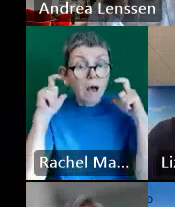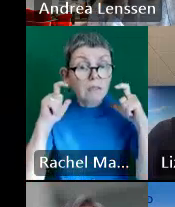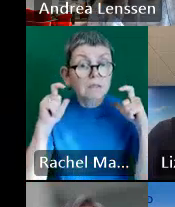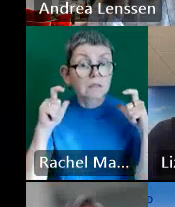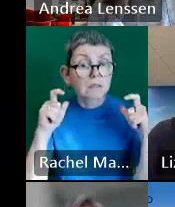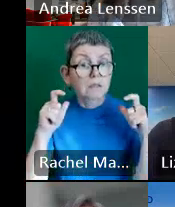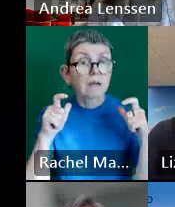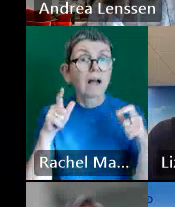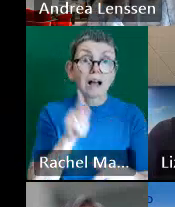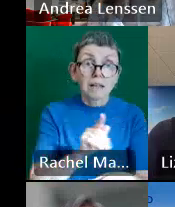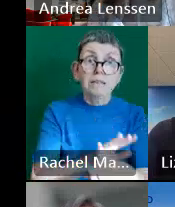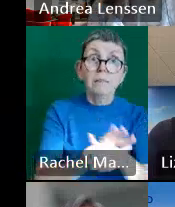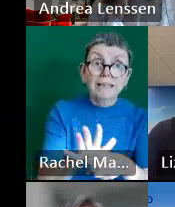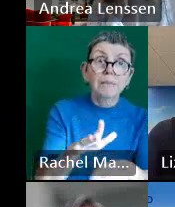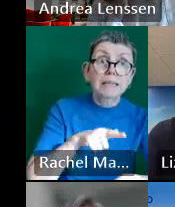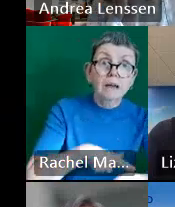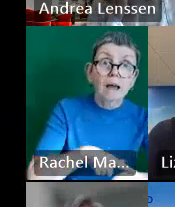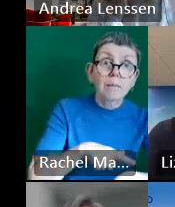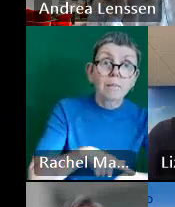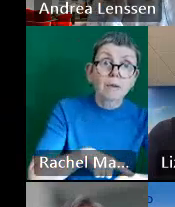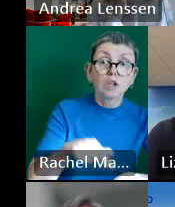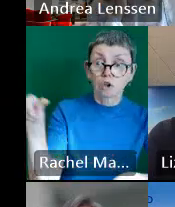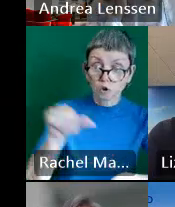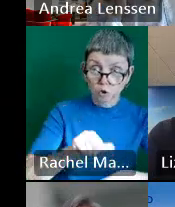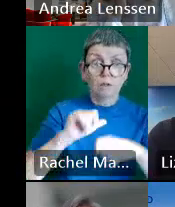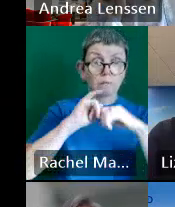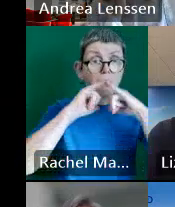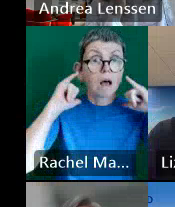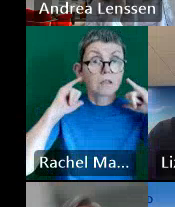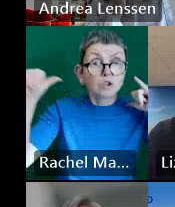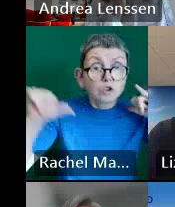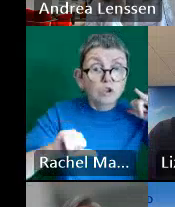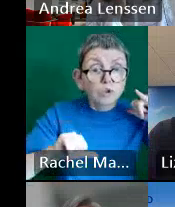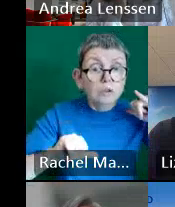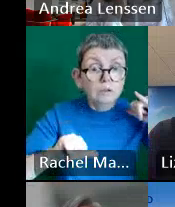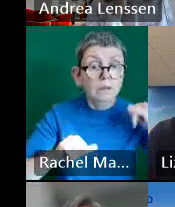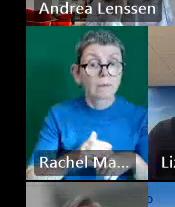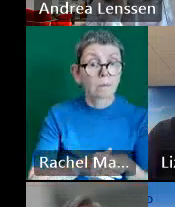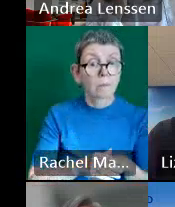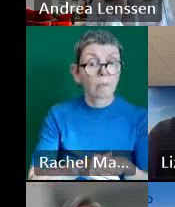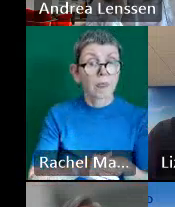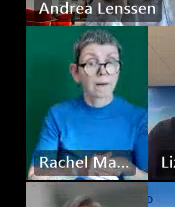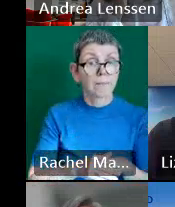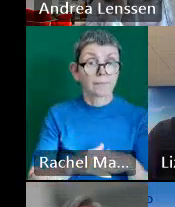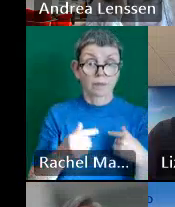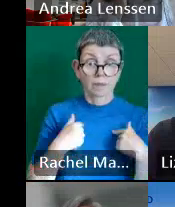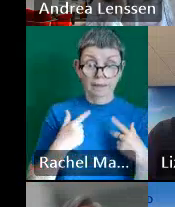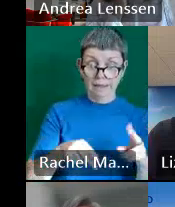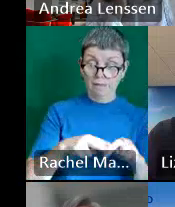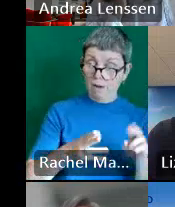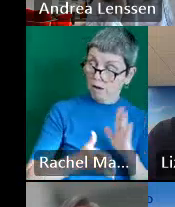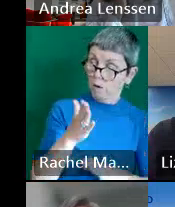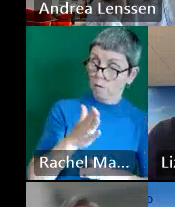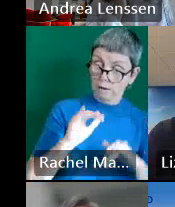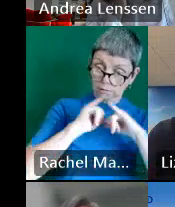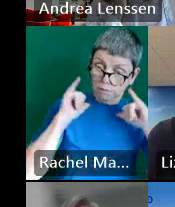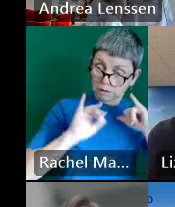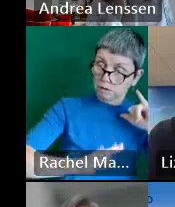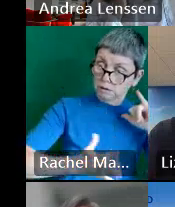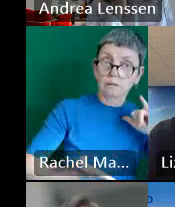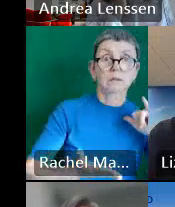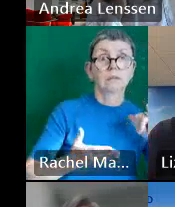this is pandemic. And they're supposed to be, they're finding people like us. Nobody. I complain all that. They blame her for